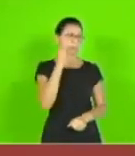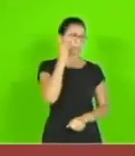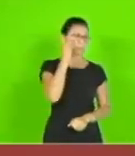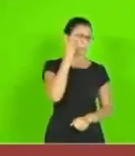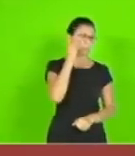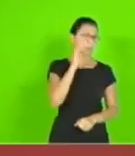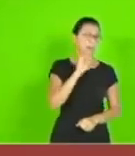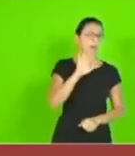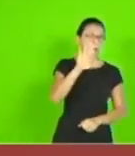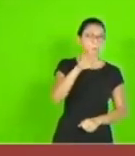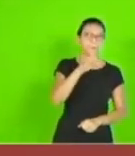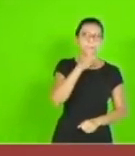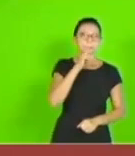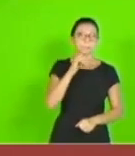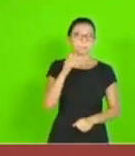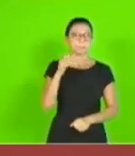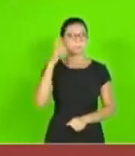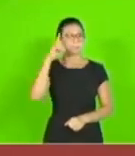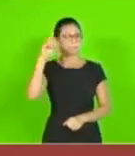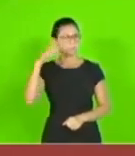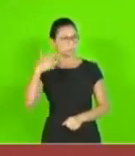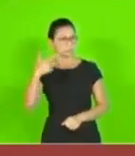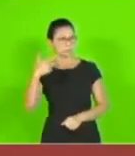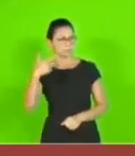On the 24th,